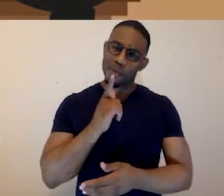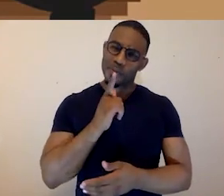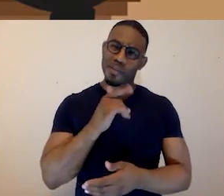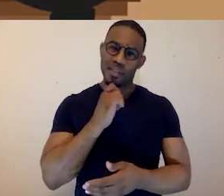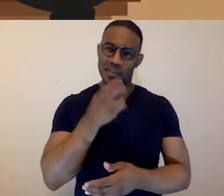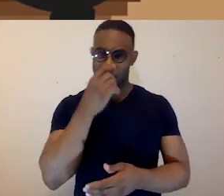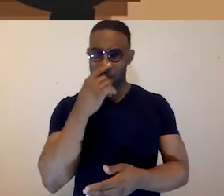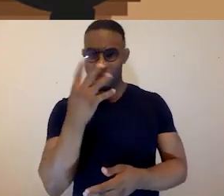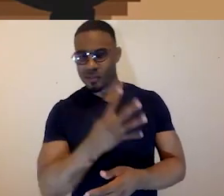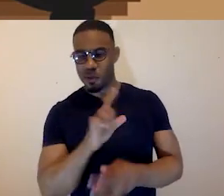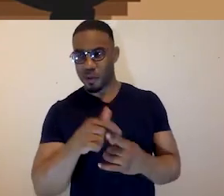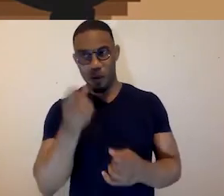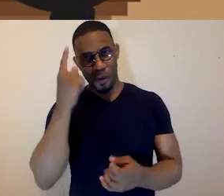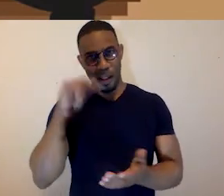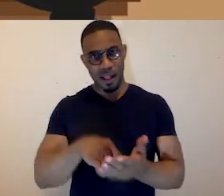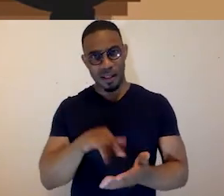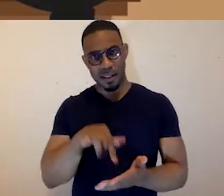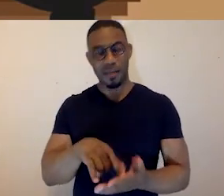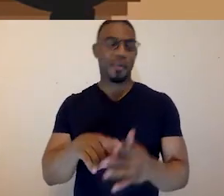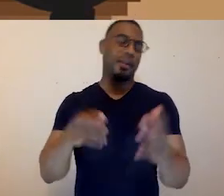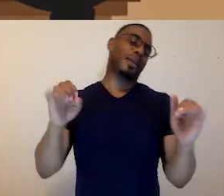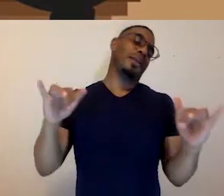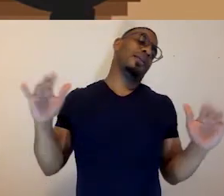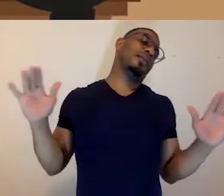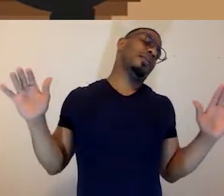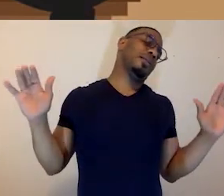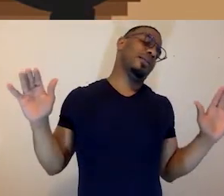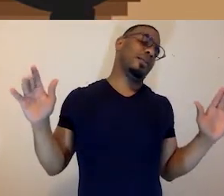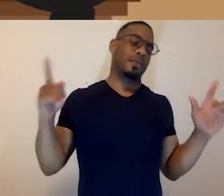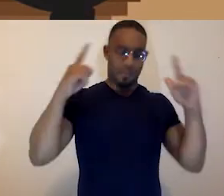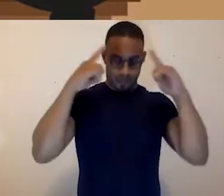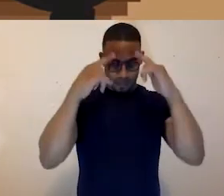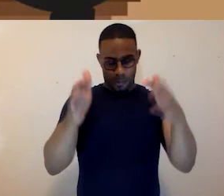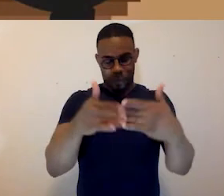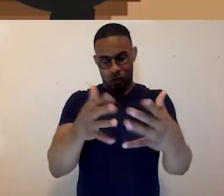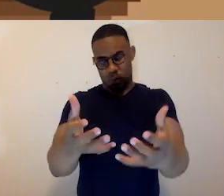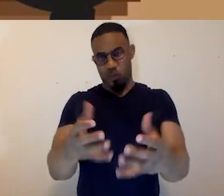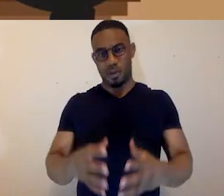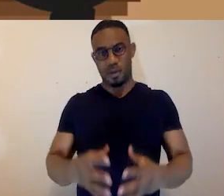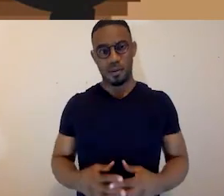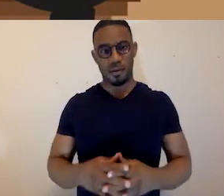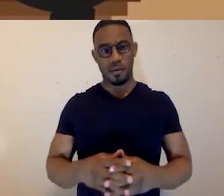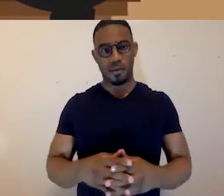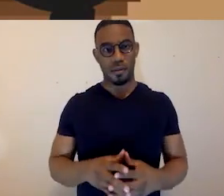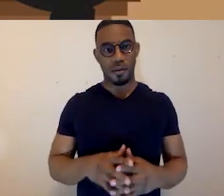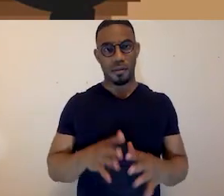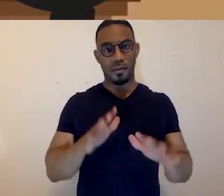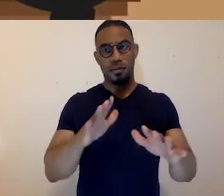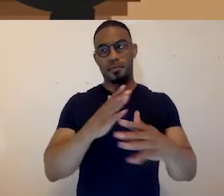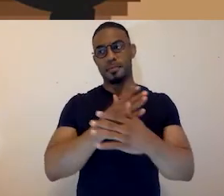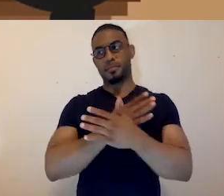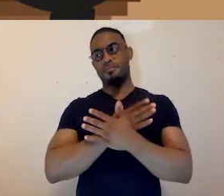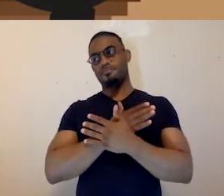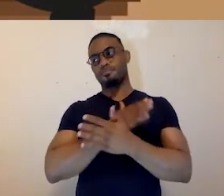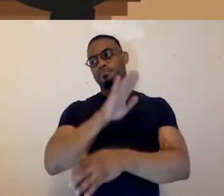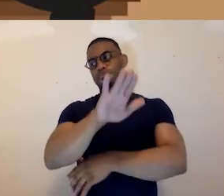ditching us when they realize this. But hey, do what you want. And I rested my